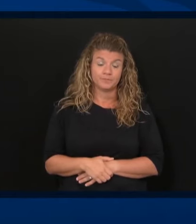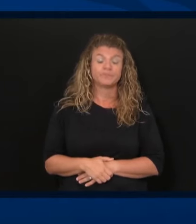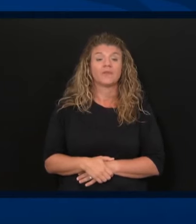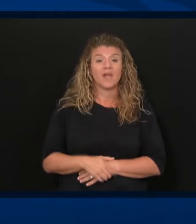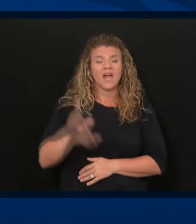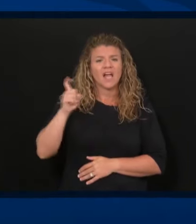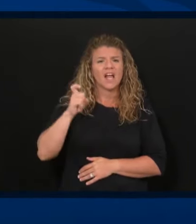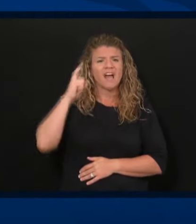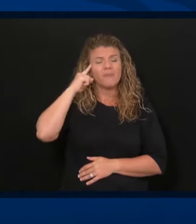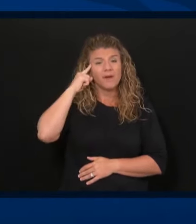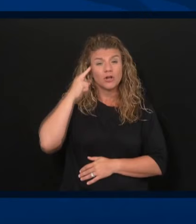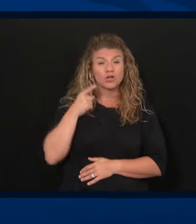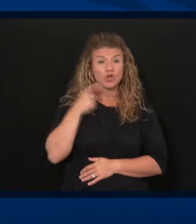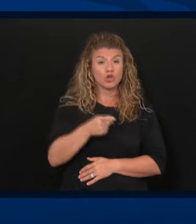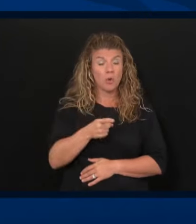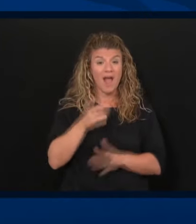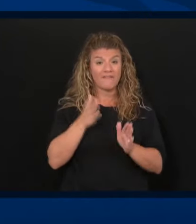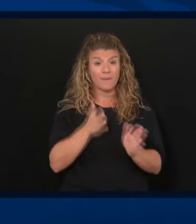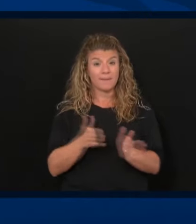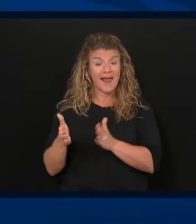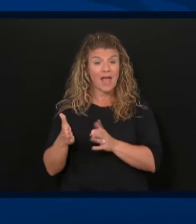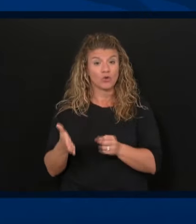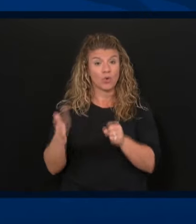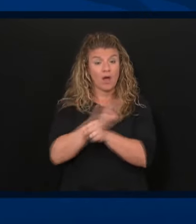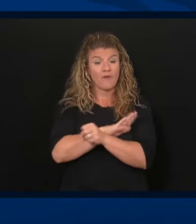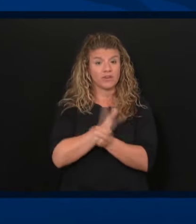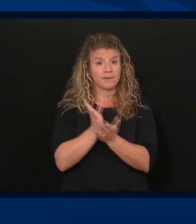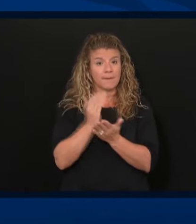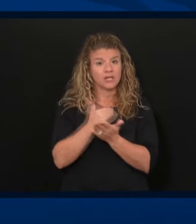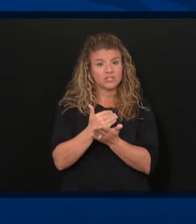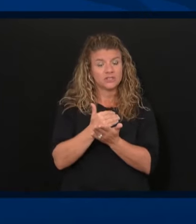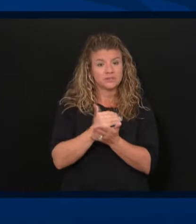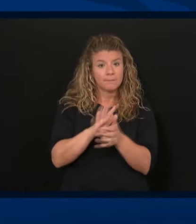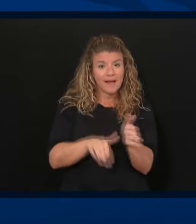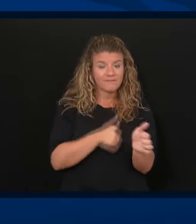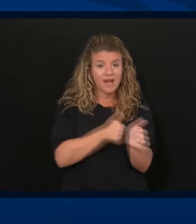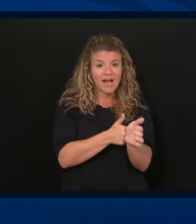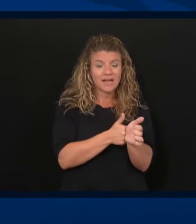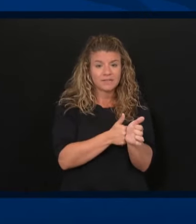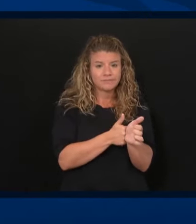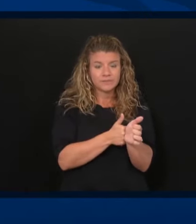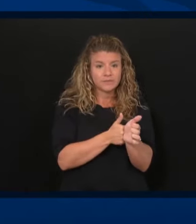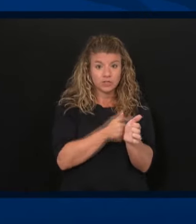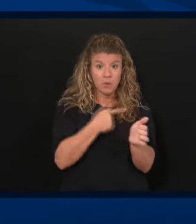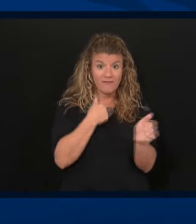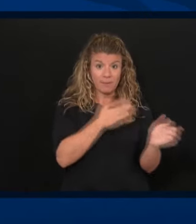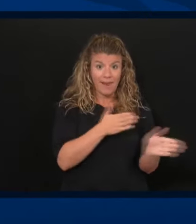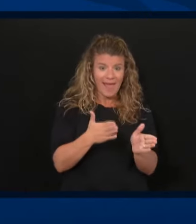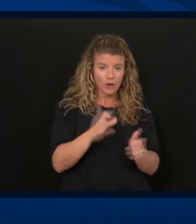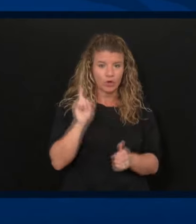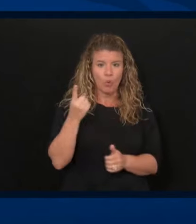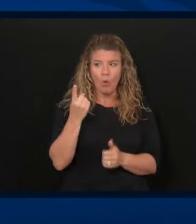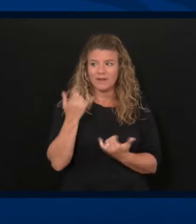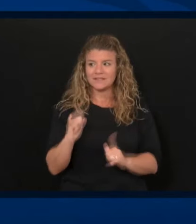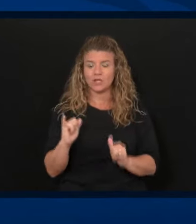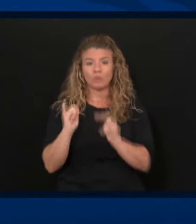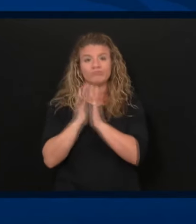Governor, is there a plan to cover the budget shortfall other than just hoping that the federal government steps in?